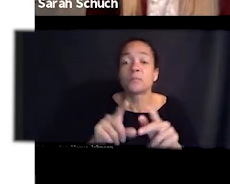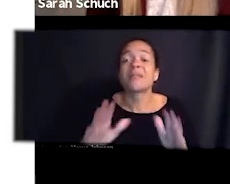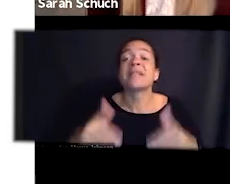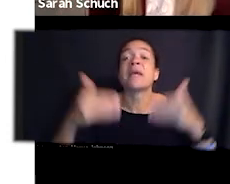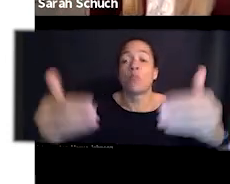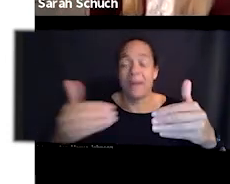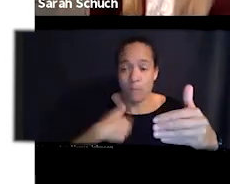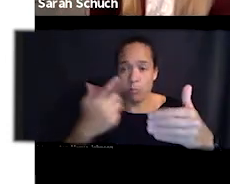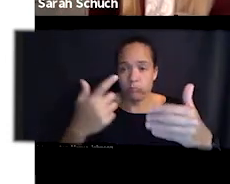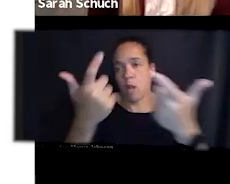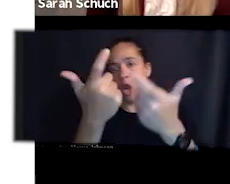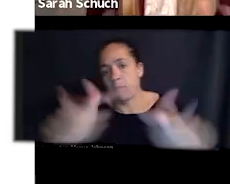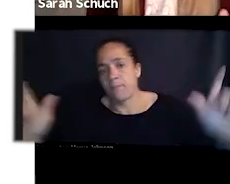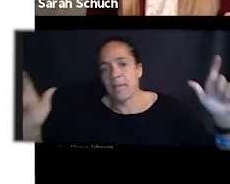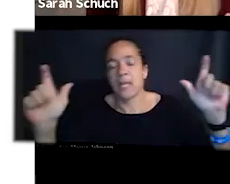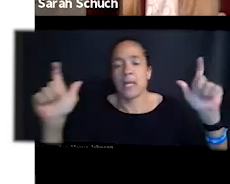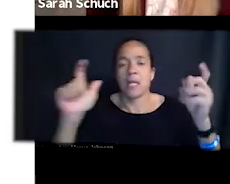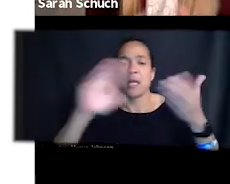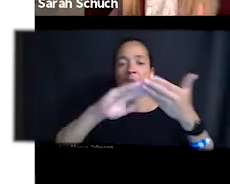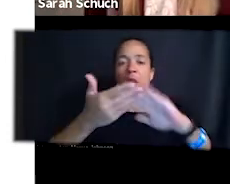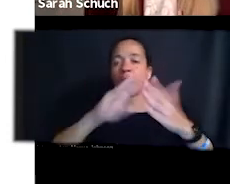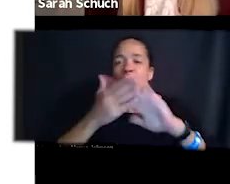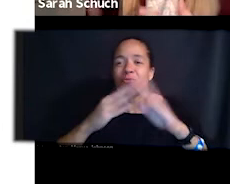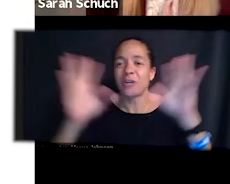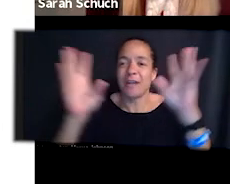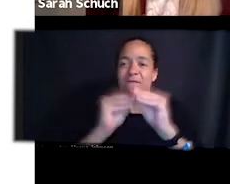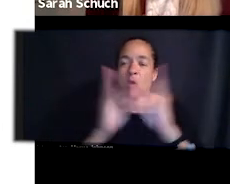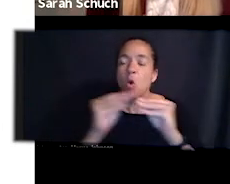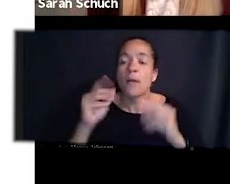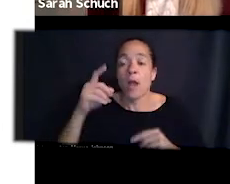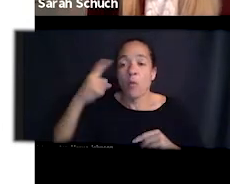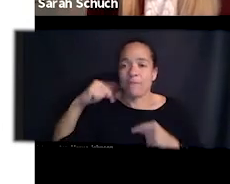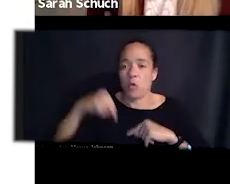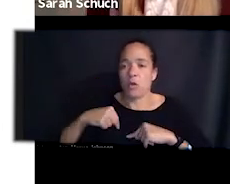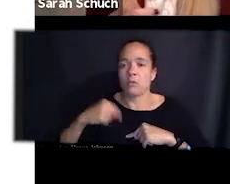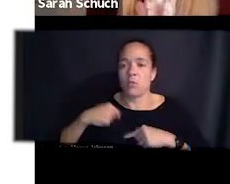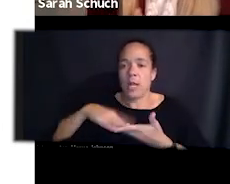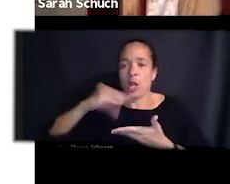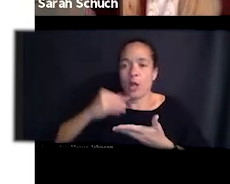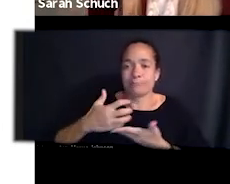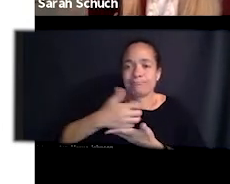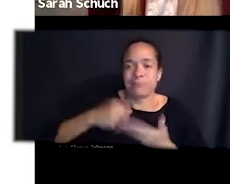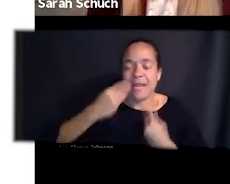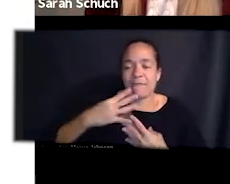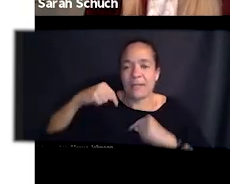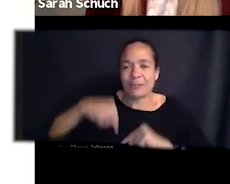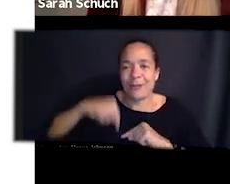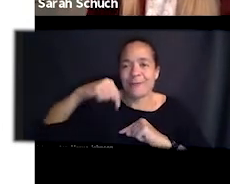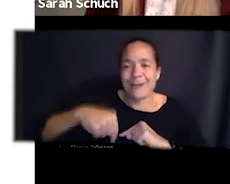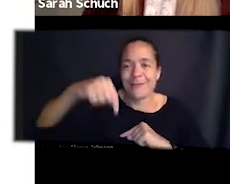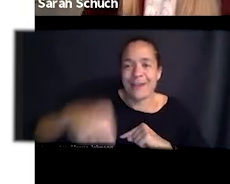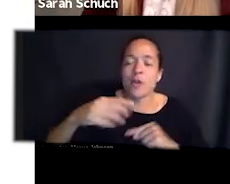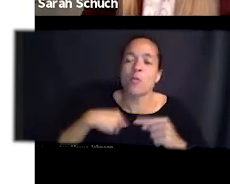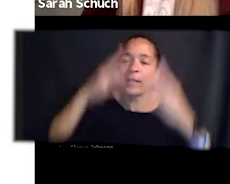forum to kind of bring everything together, show what we learned, and then take the next steps. You know, but even, like I said, the next steps always